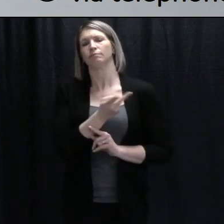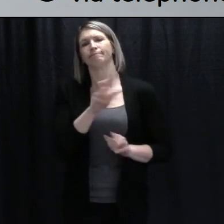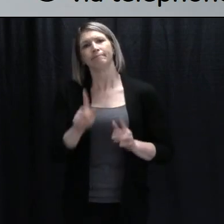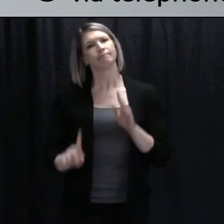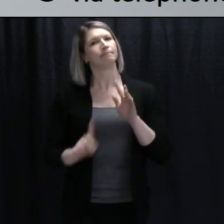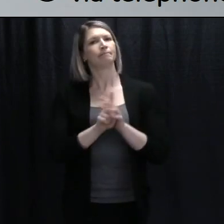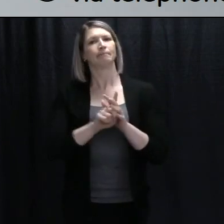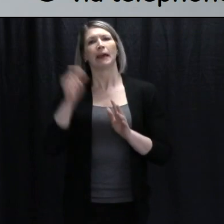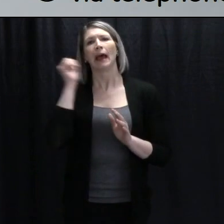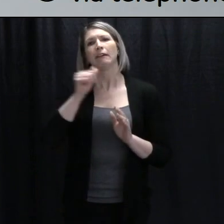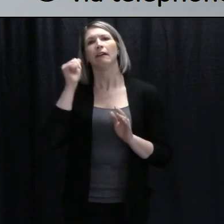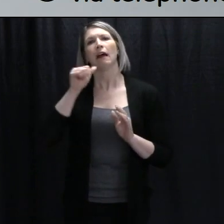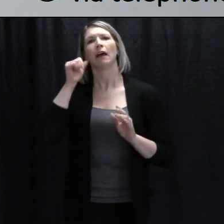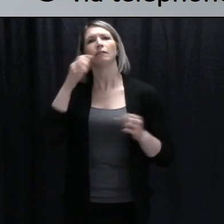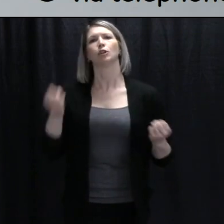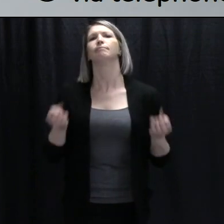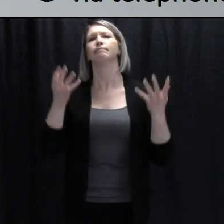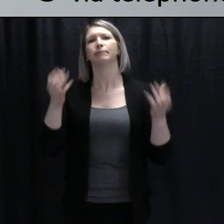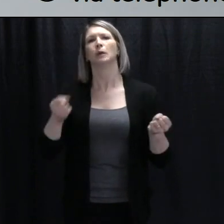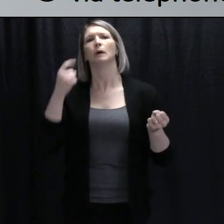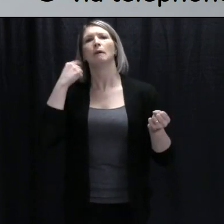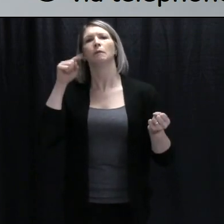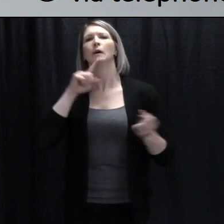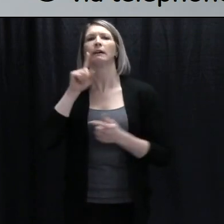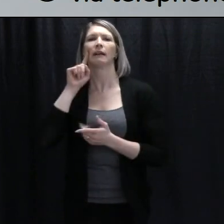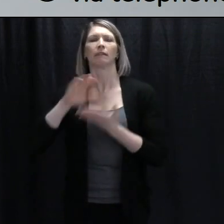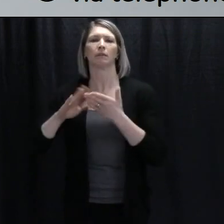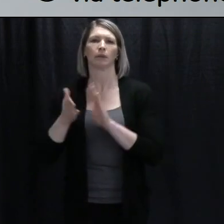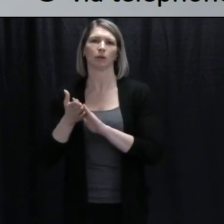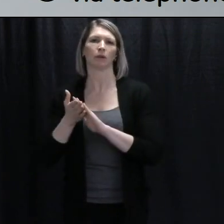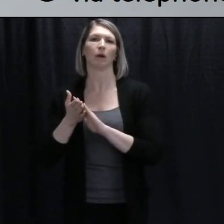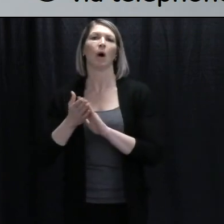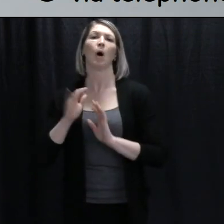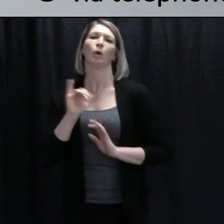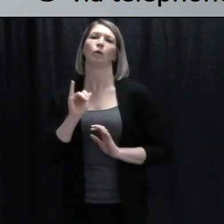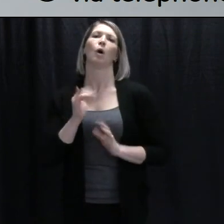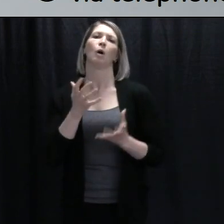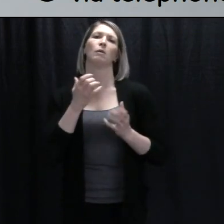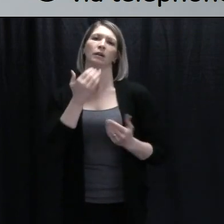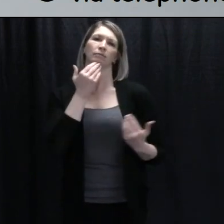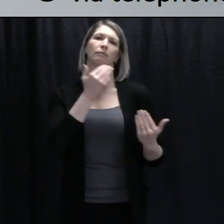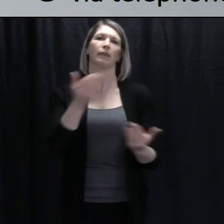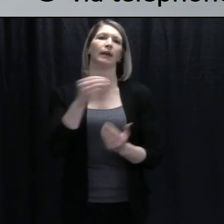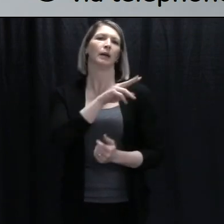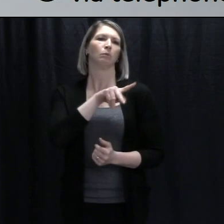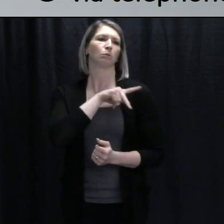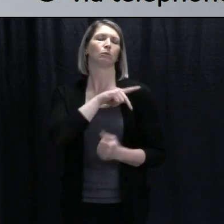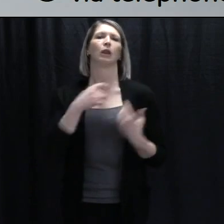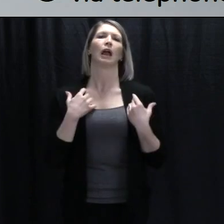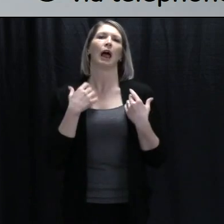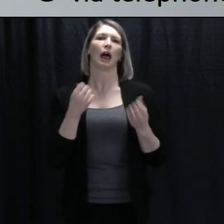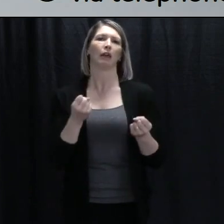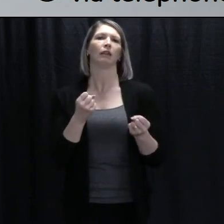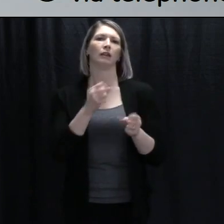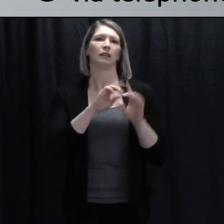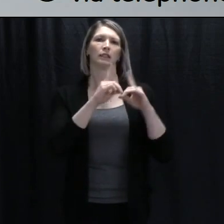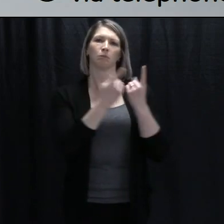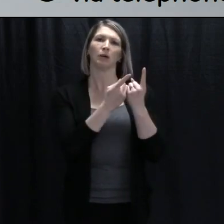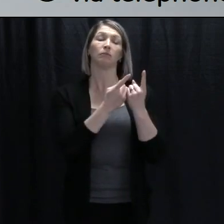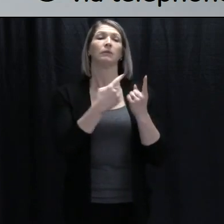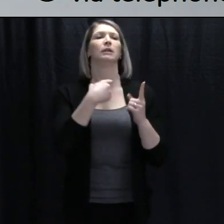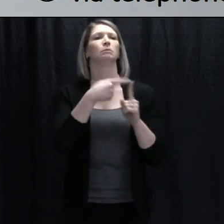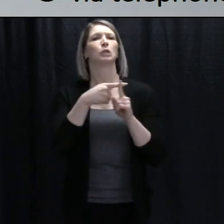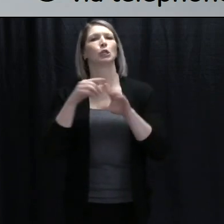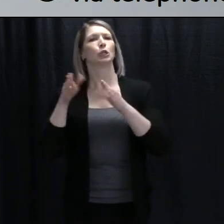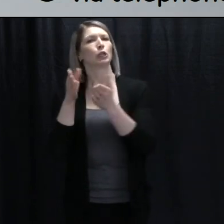accessible to all. And I personally would like to thank the public health team and the staff at the Department of Health and Community